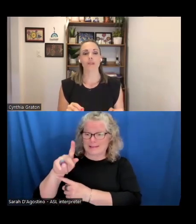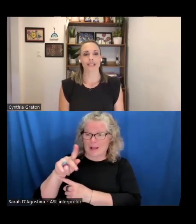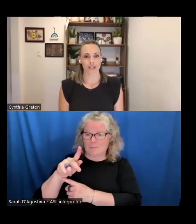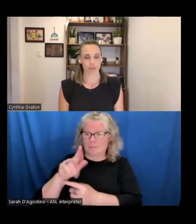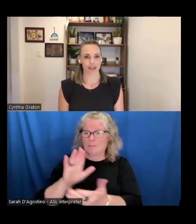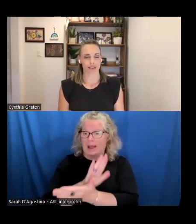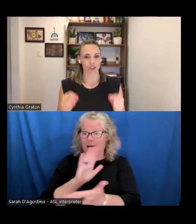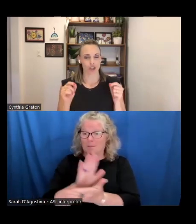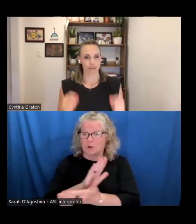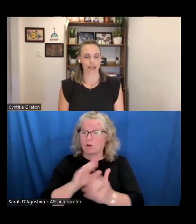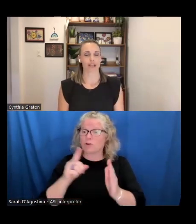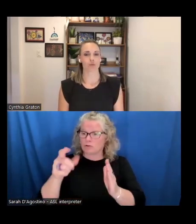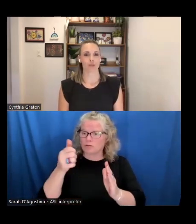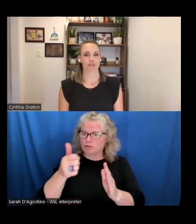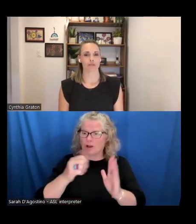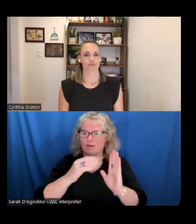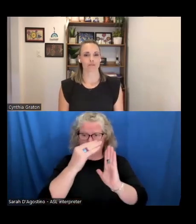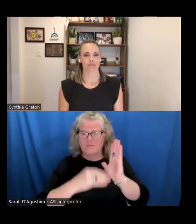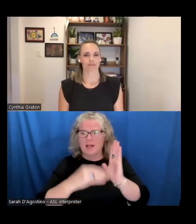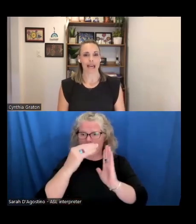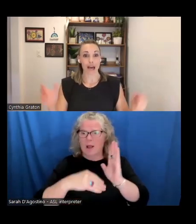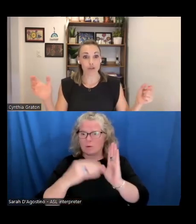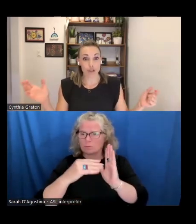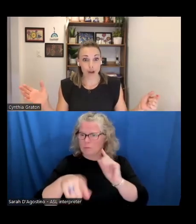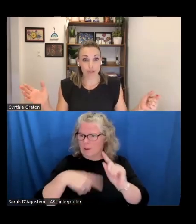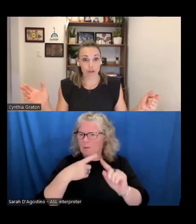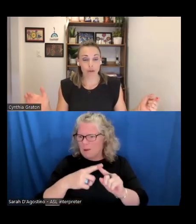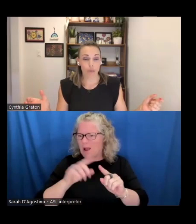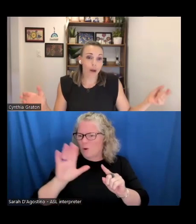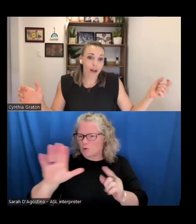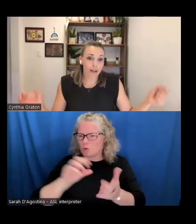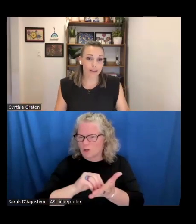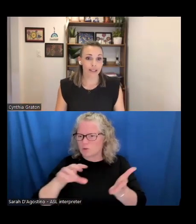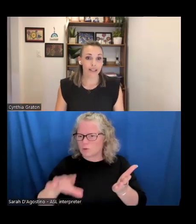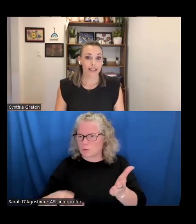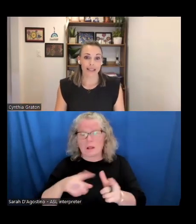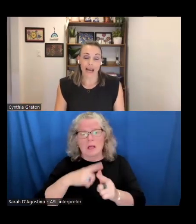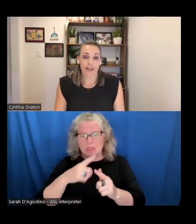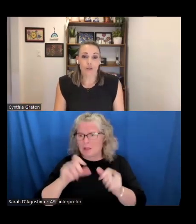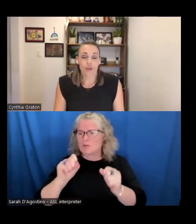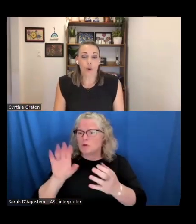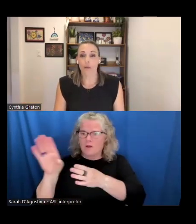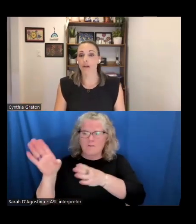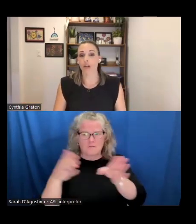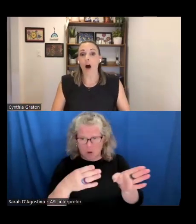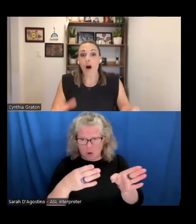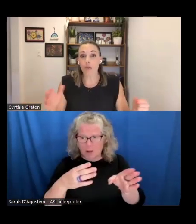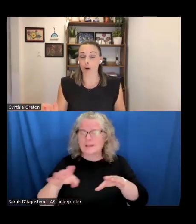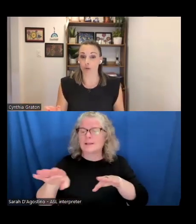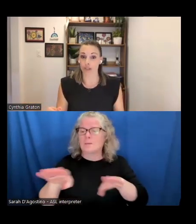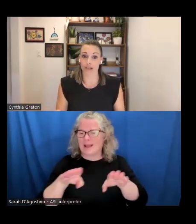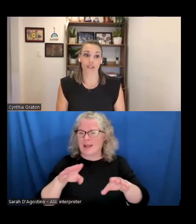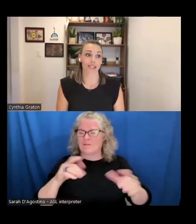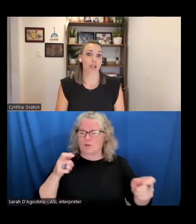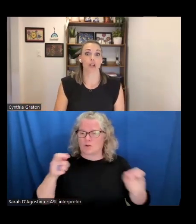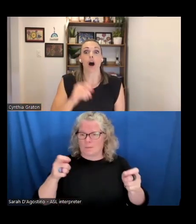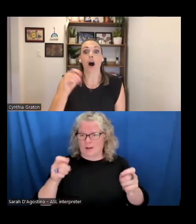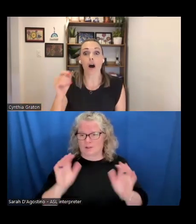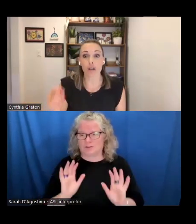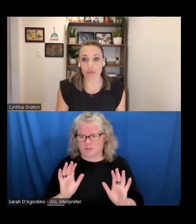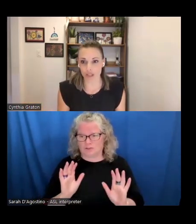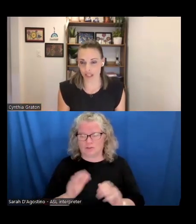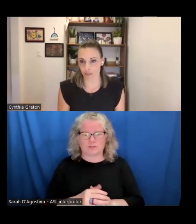ready to be in expectation management. How so? Well, now that you know about almost, if it's